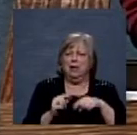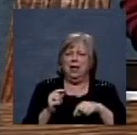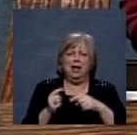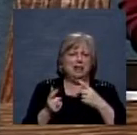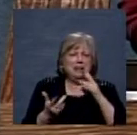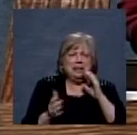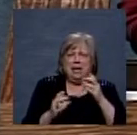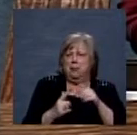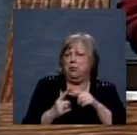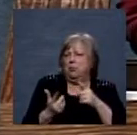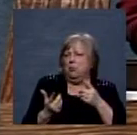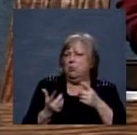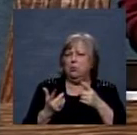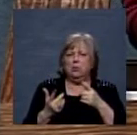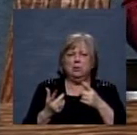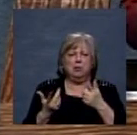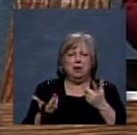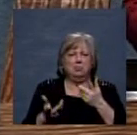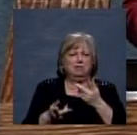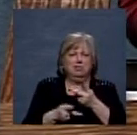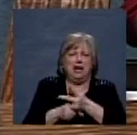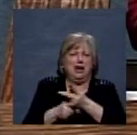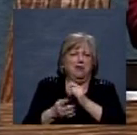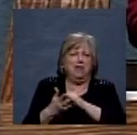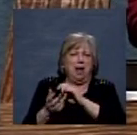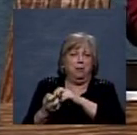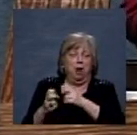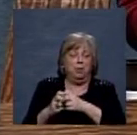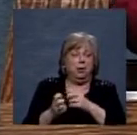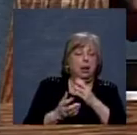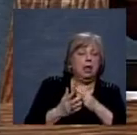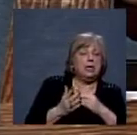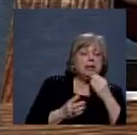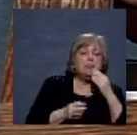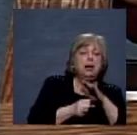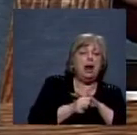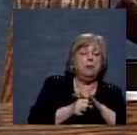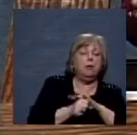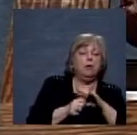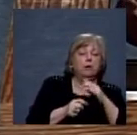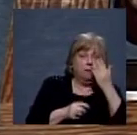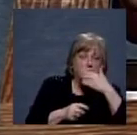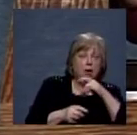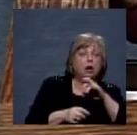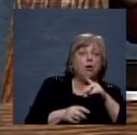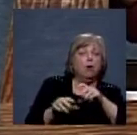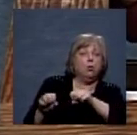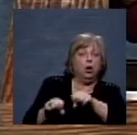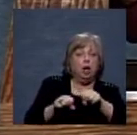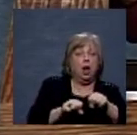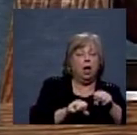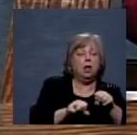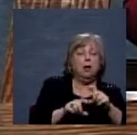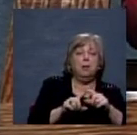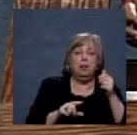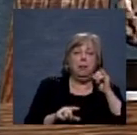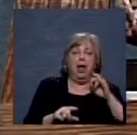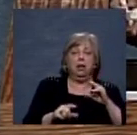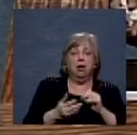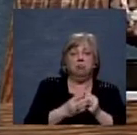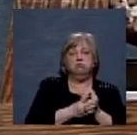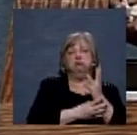anything done about that. Some of the neighbors will cut the front yard, but they don't cut the back. And the properties